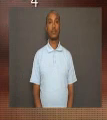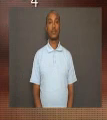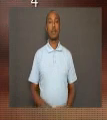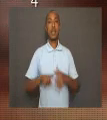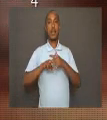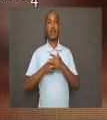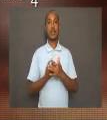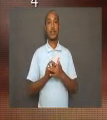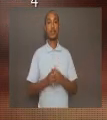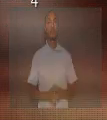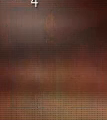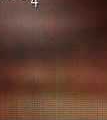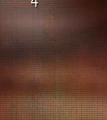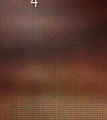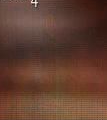Begin.